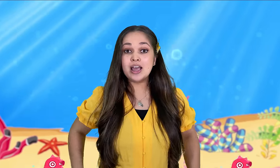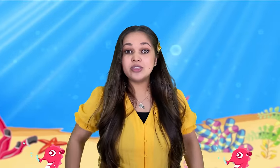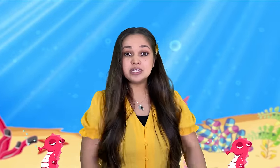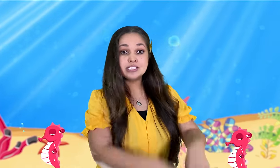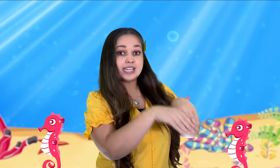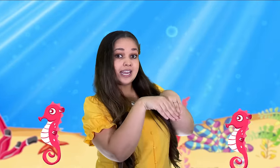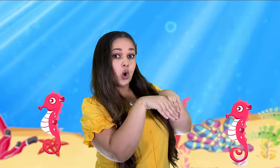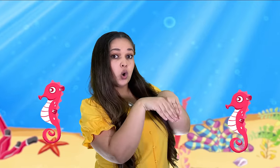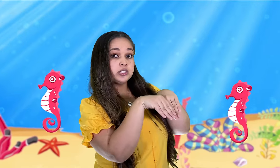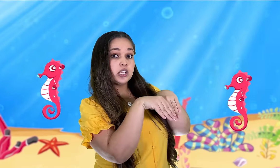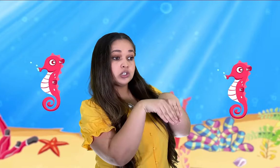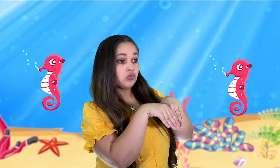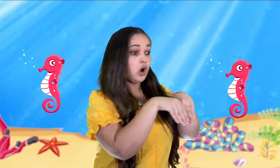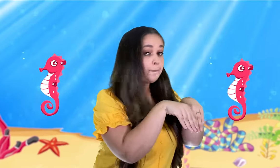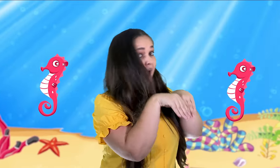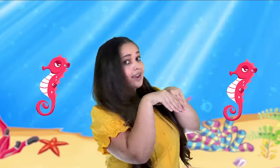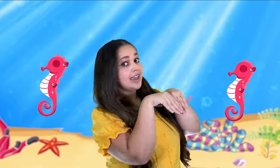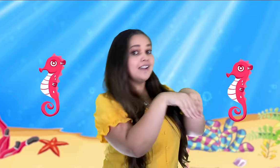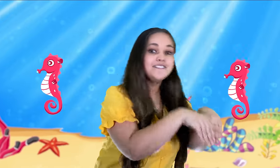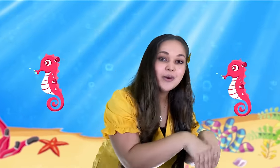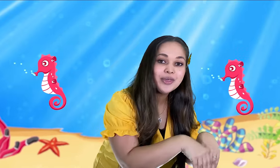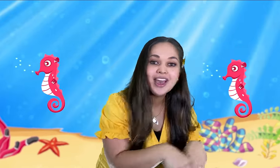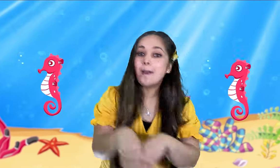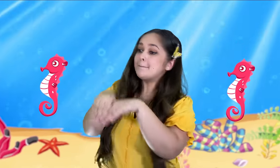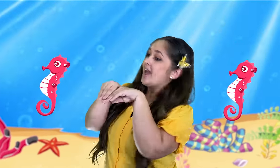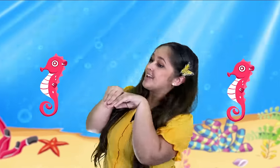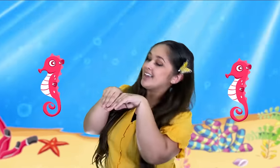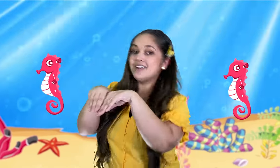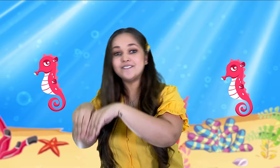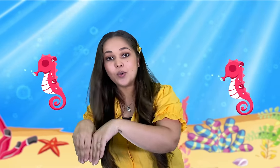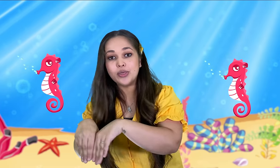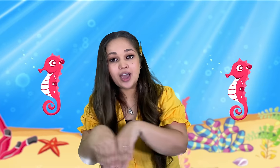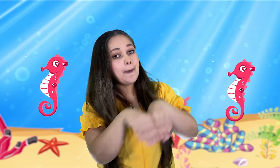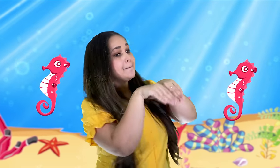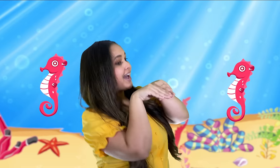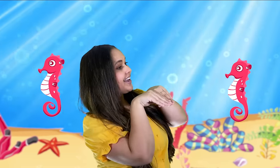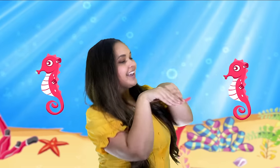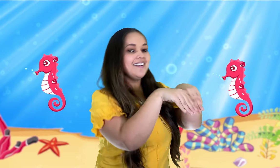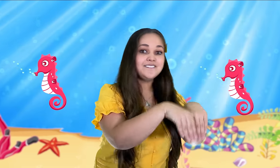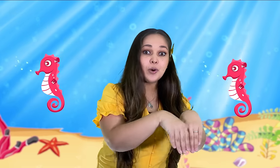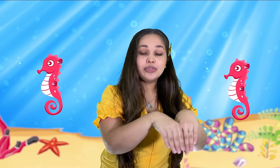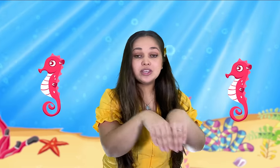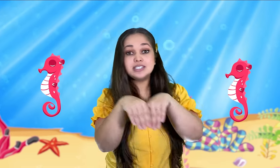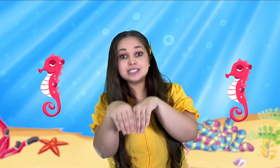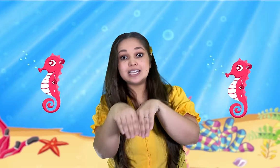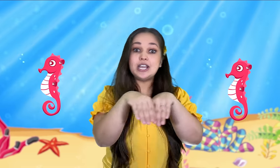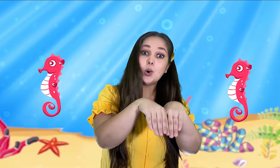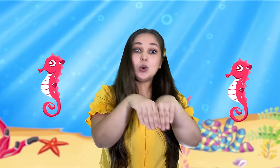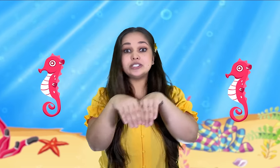long. The seahorses rock back and forth, back and forth, back and forth.